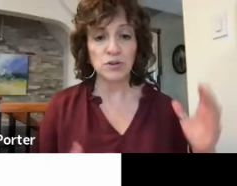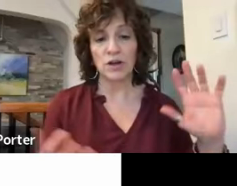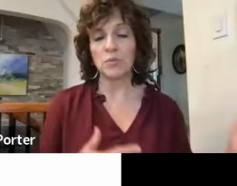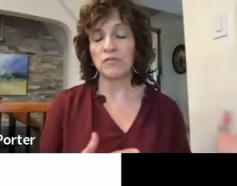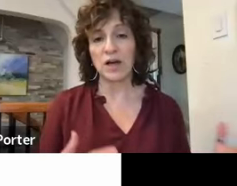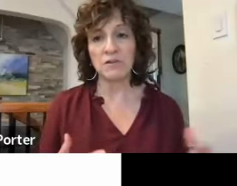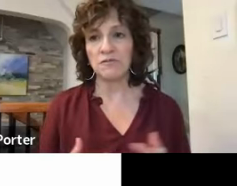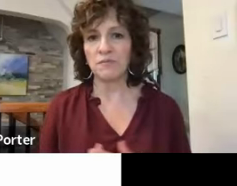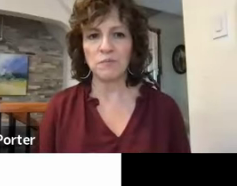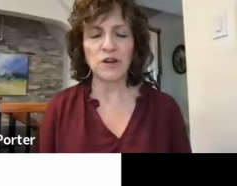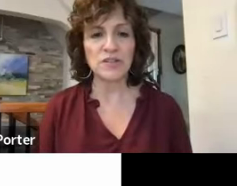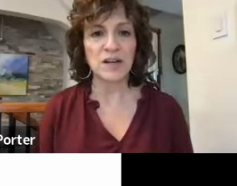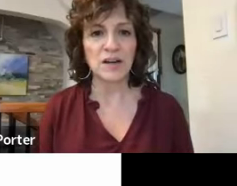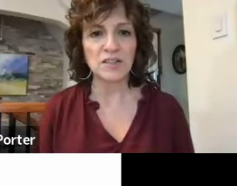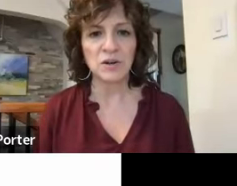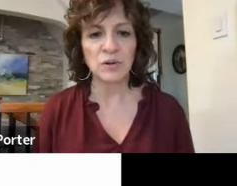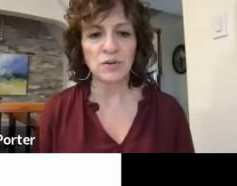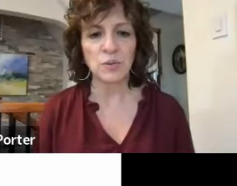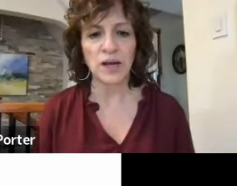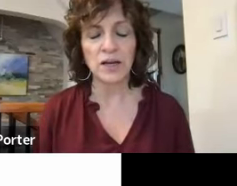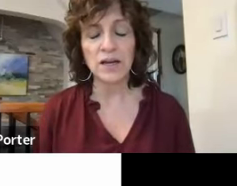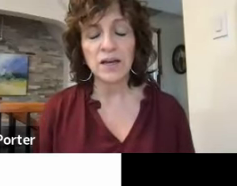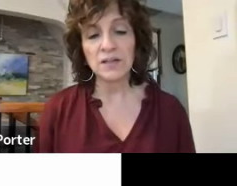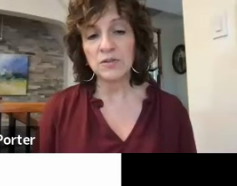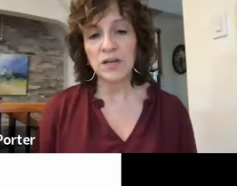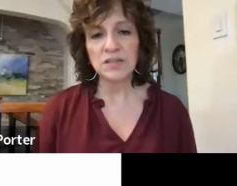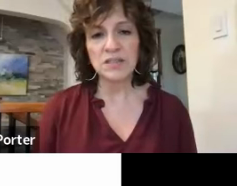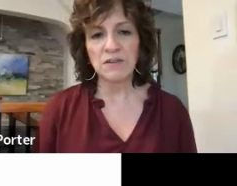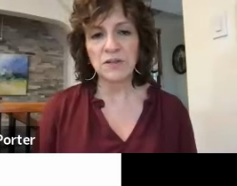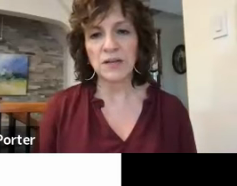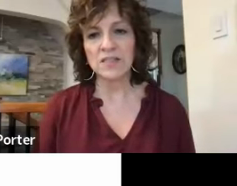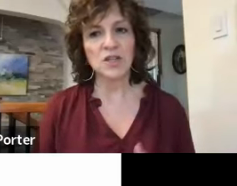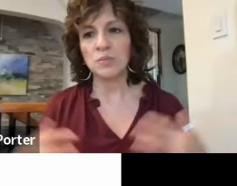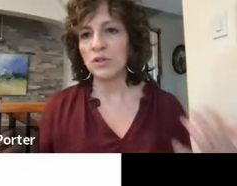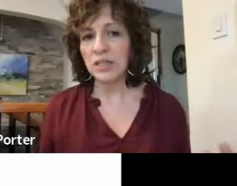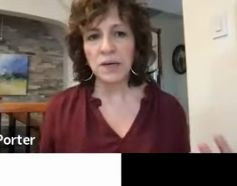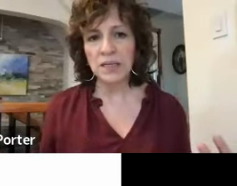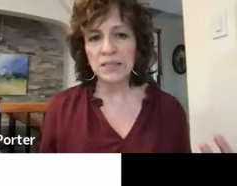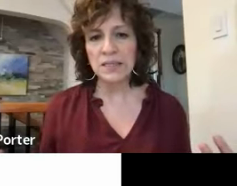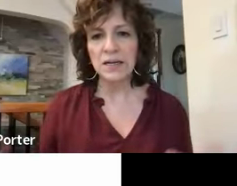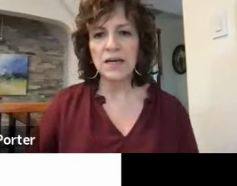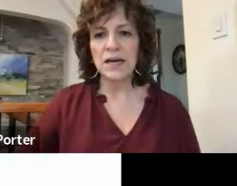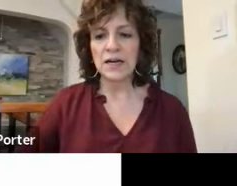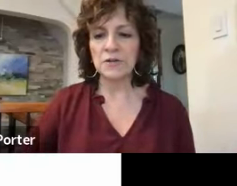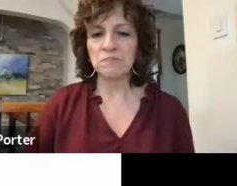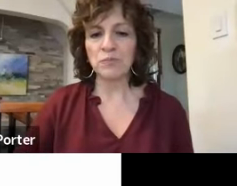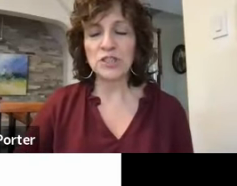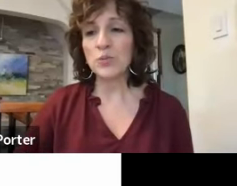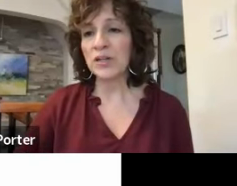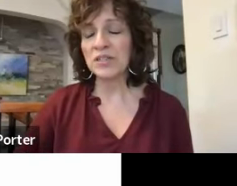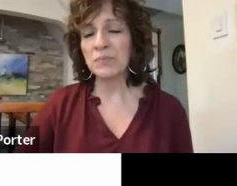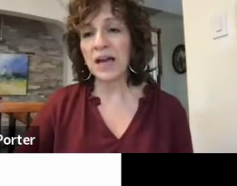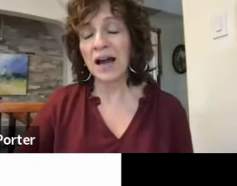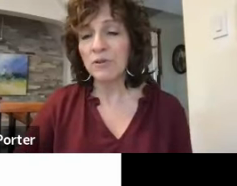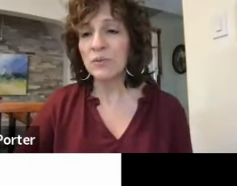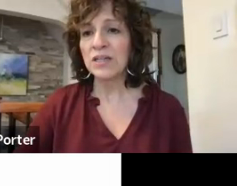this with the help of a lot of friends that I got to know along the way in 2011. It's community-based. We just